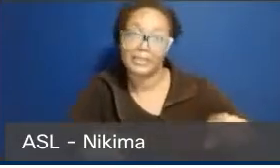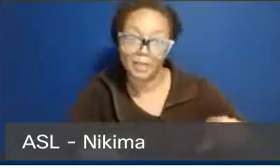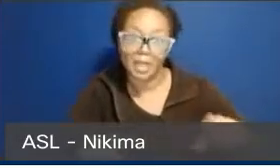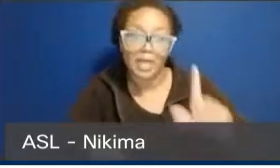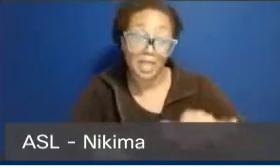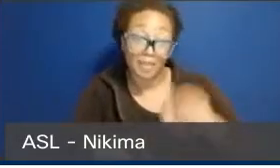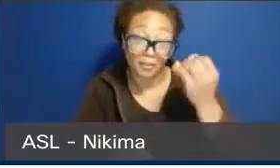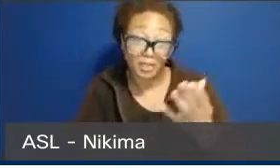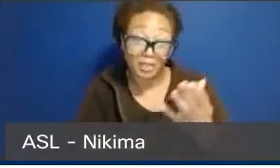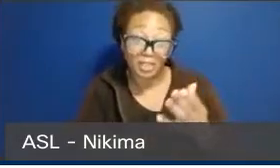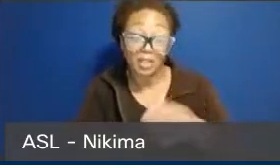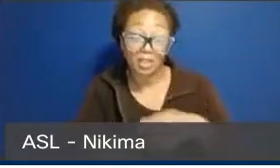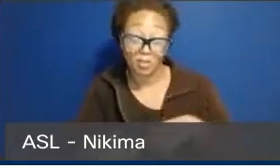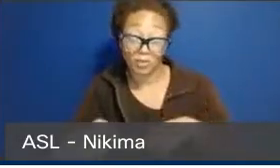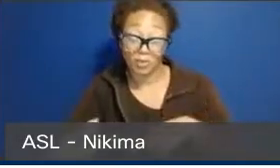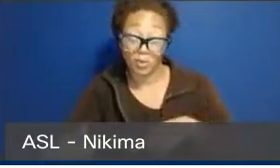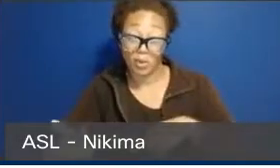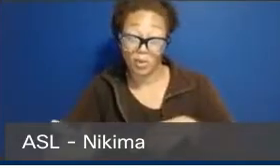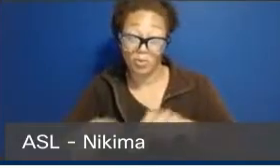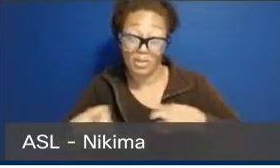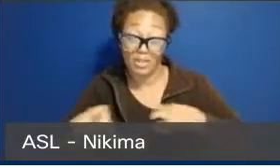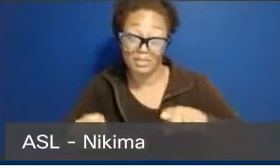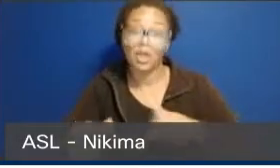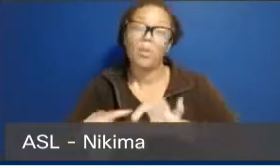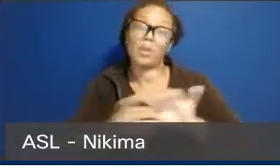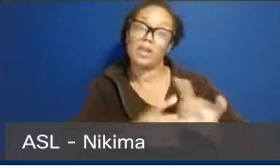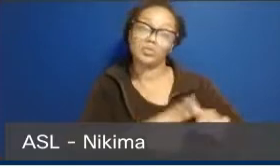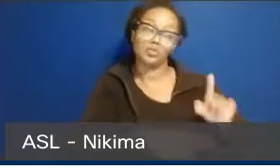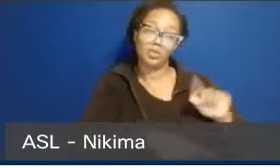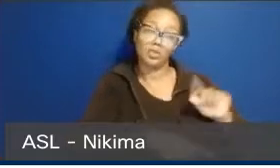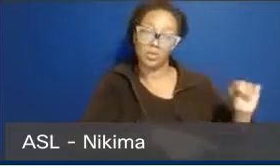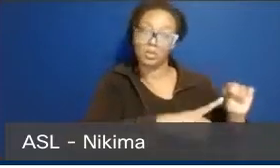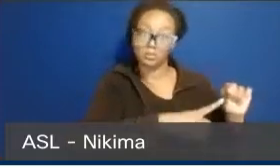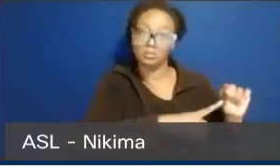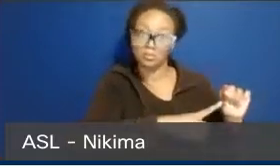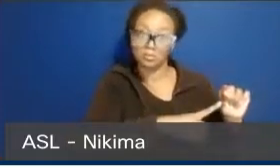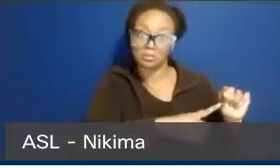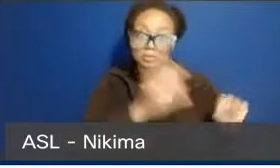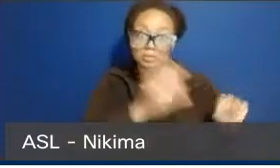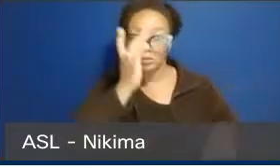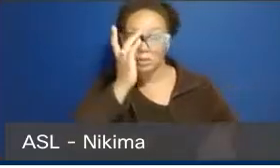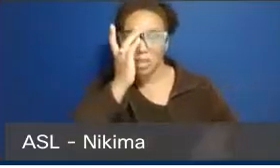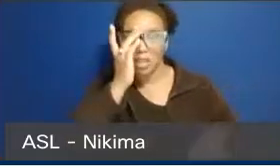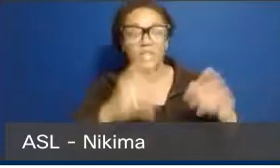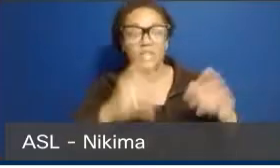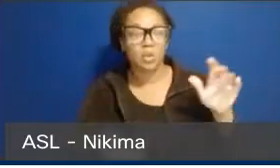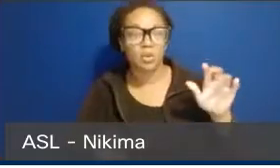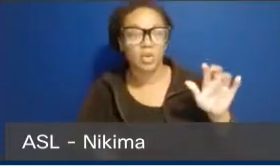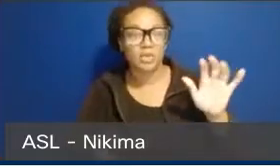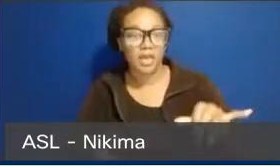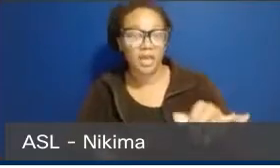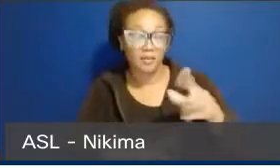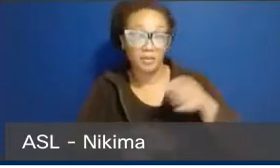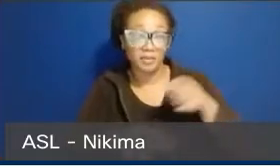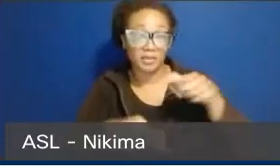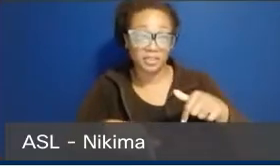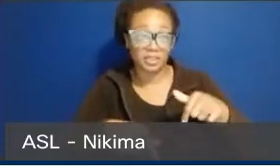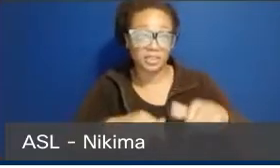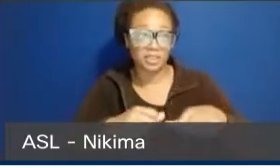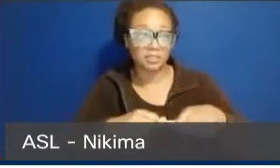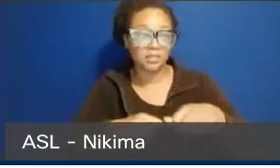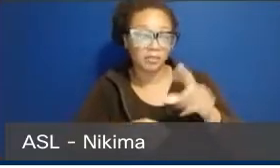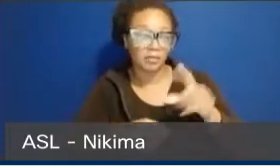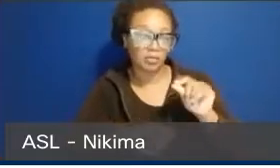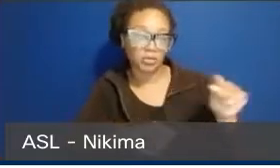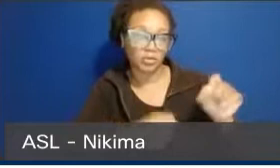data that we're releasing, and that first year estimate, that 1-year estimate, will be released in September of 21. We have a